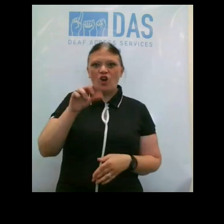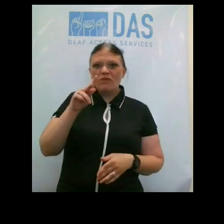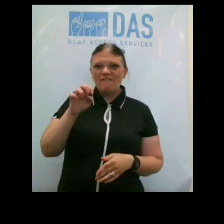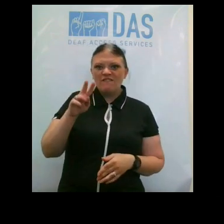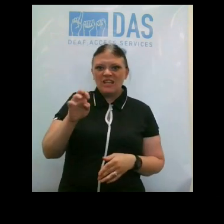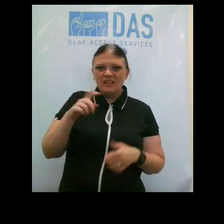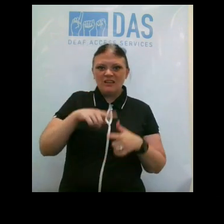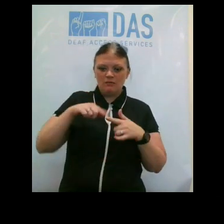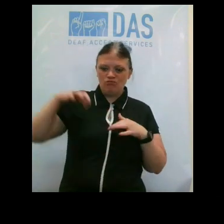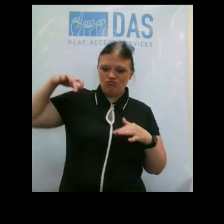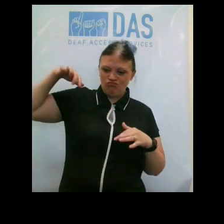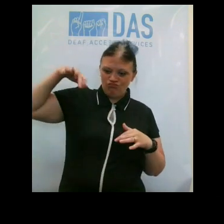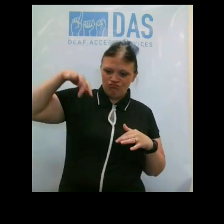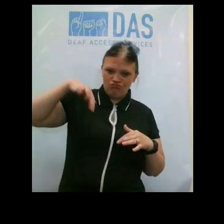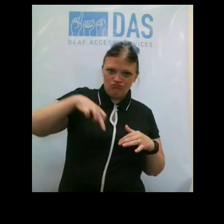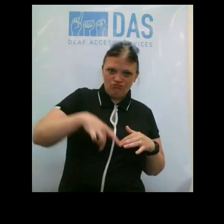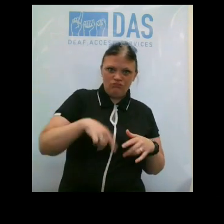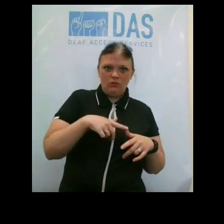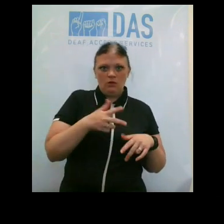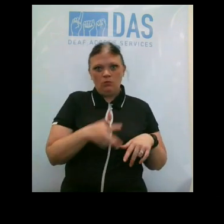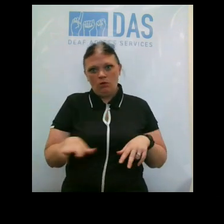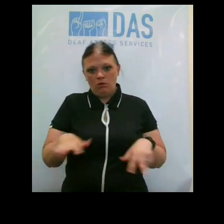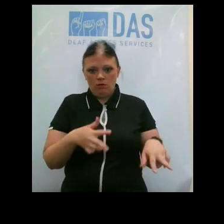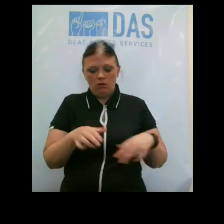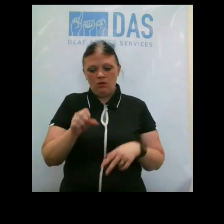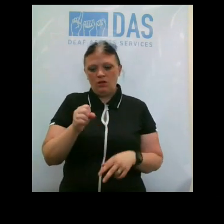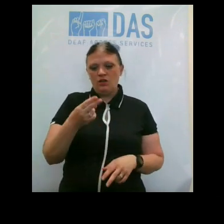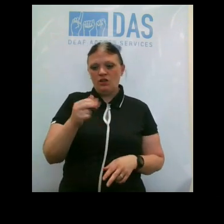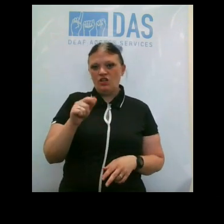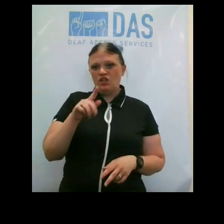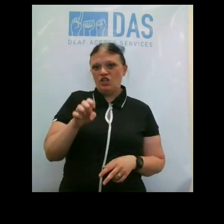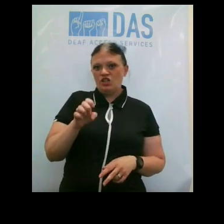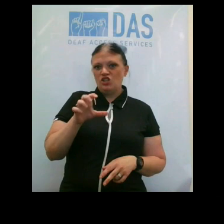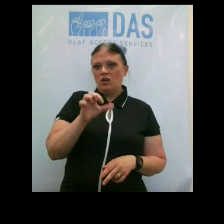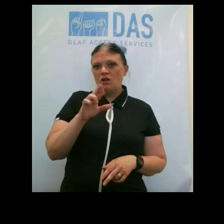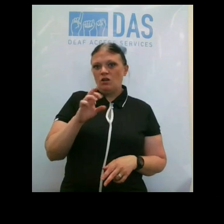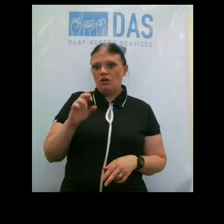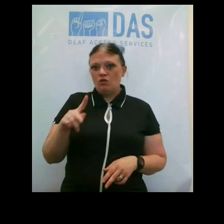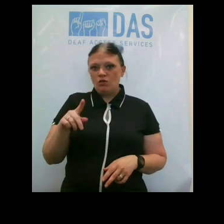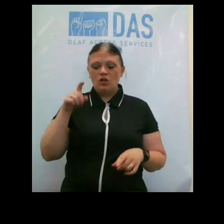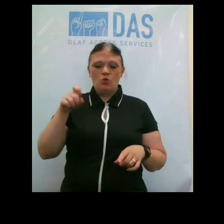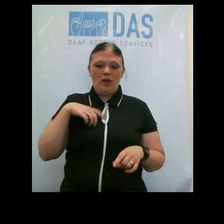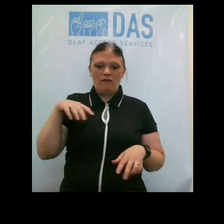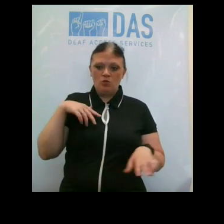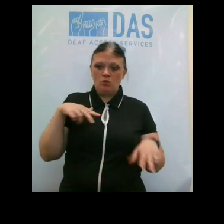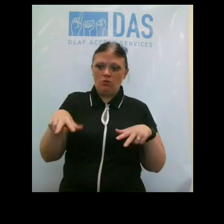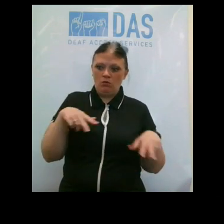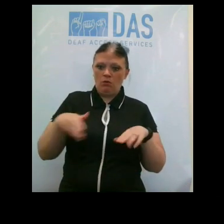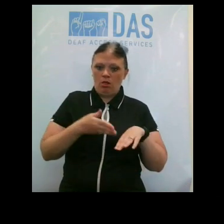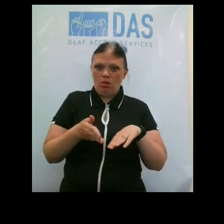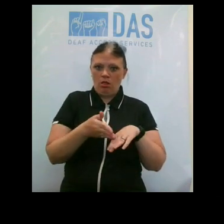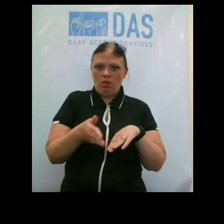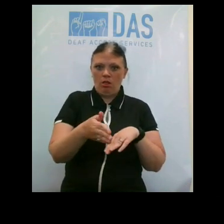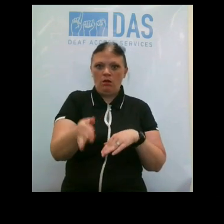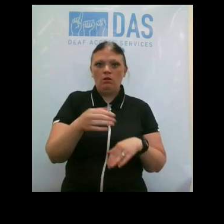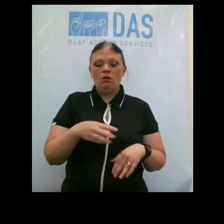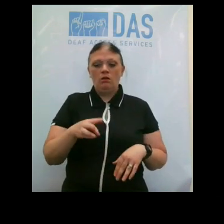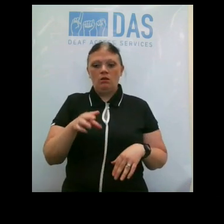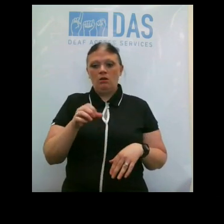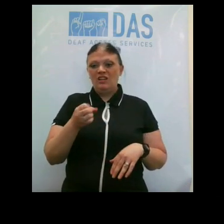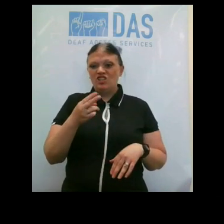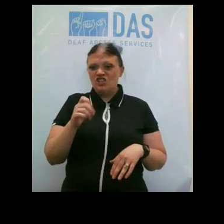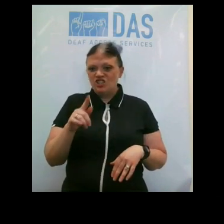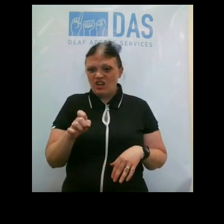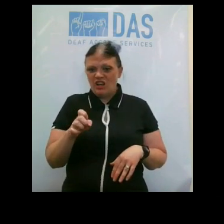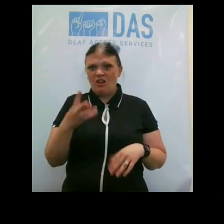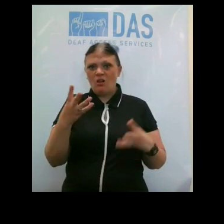in a ravine in which you're walking through Shale Creek at various times. You have to traverse the creek, which of course, if you're walking on shale and it's wet,